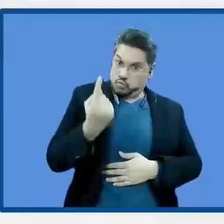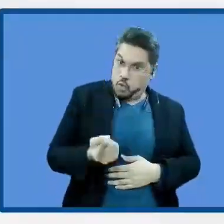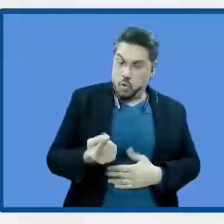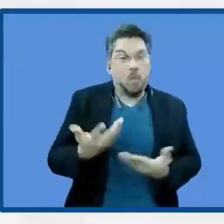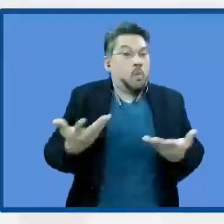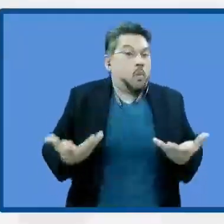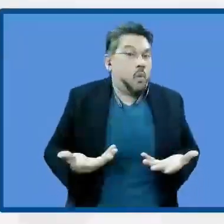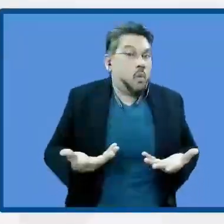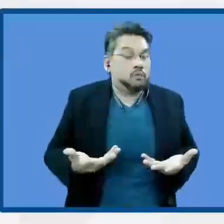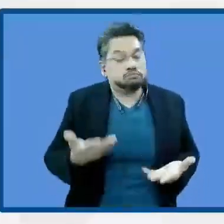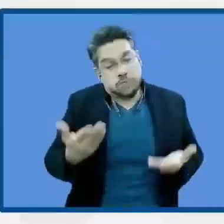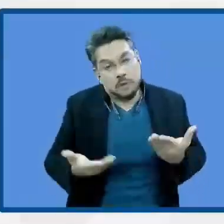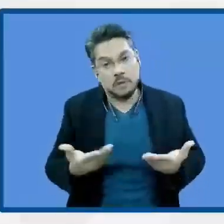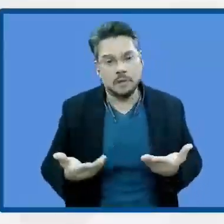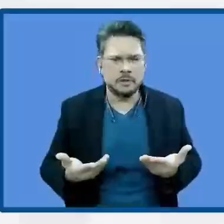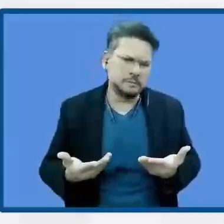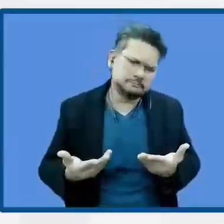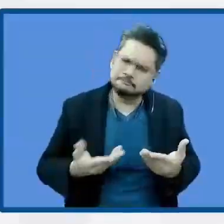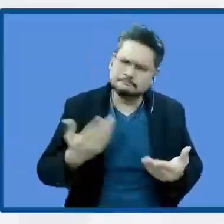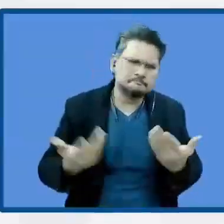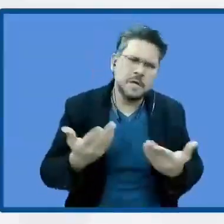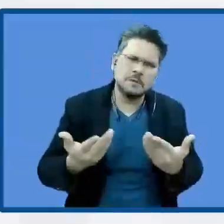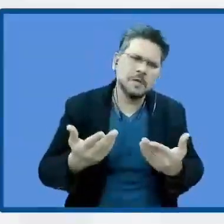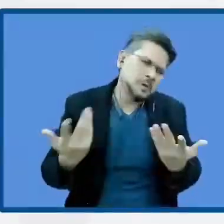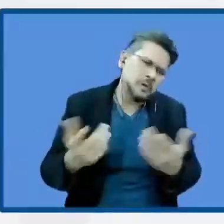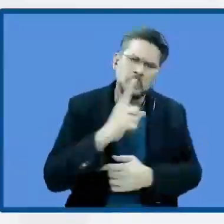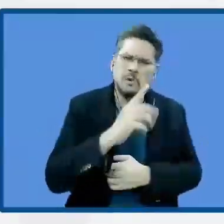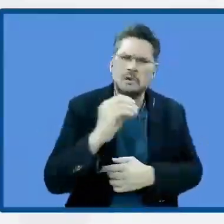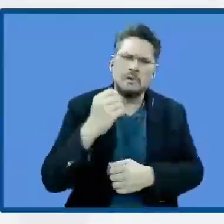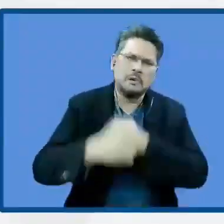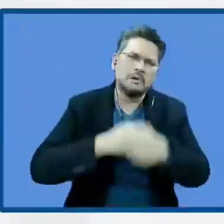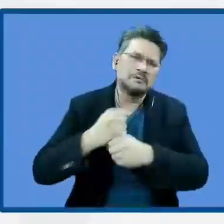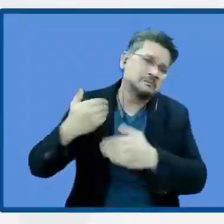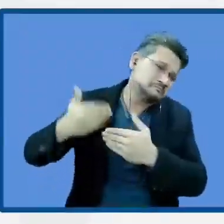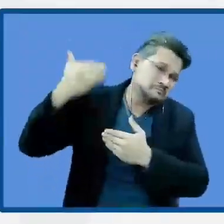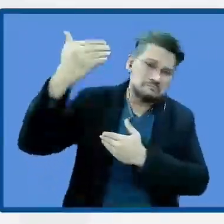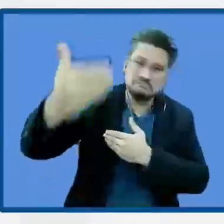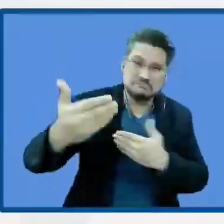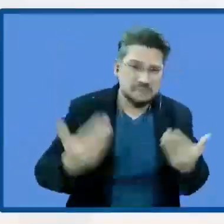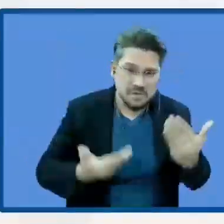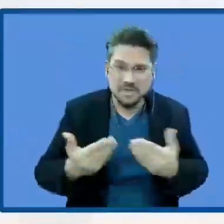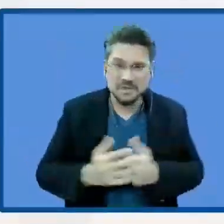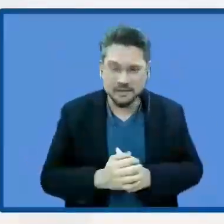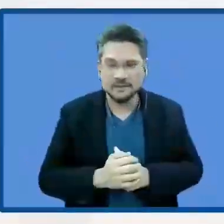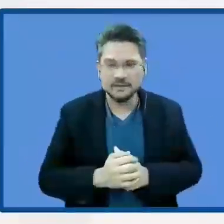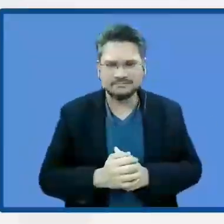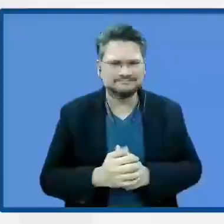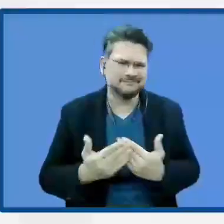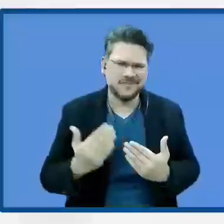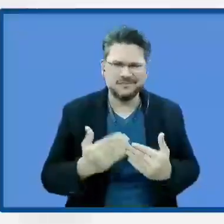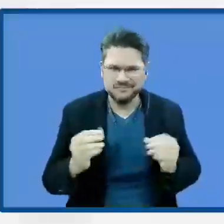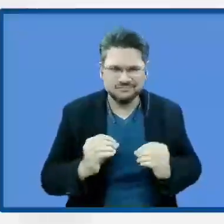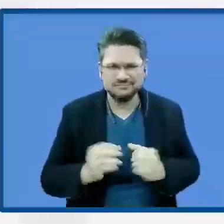can happen in 100 years. So it's not easy to answer